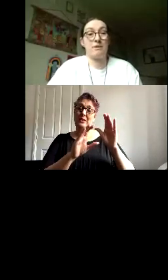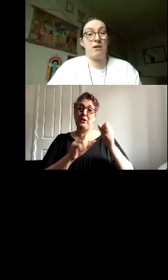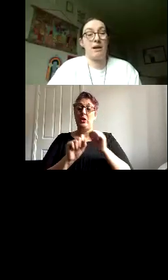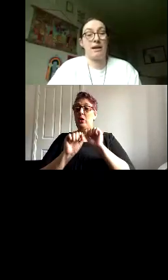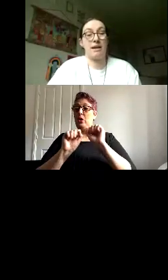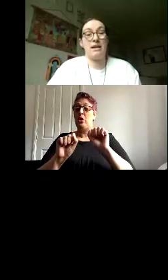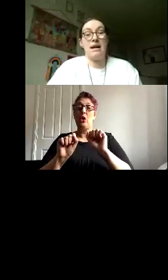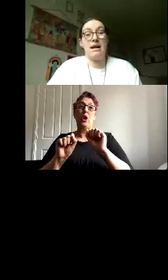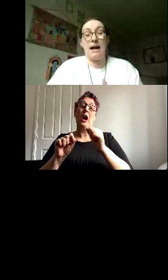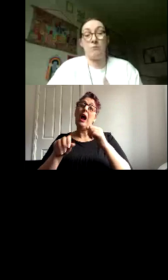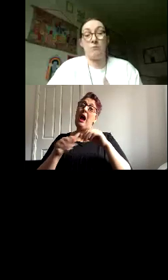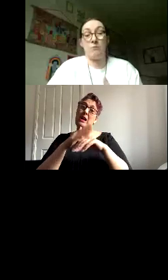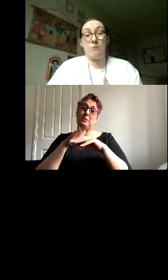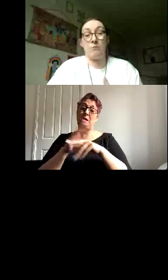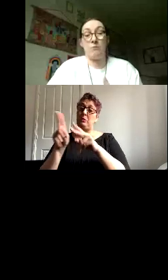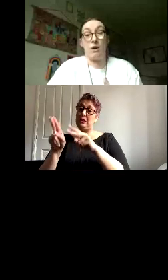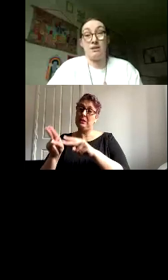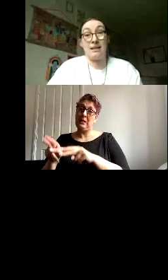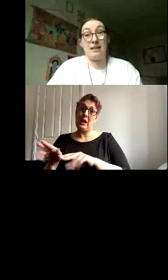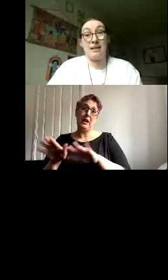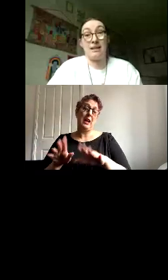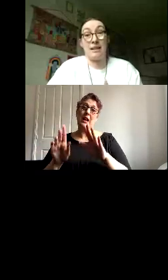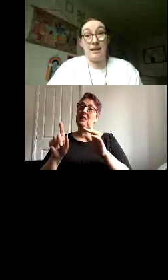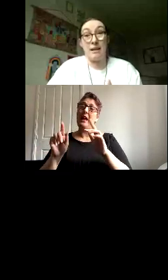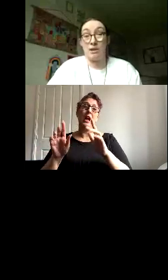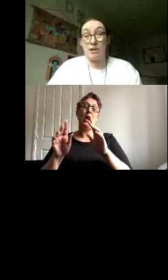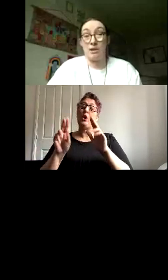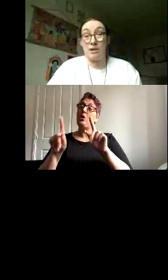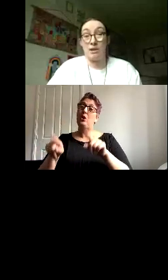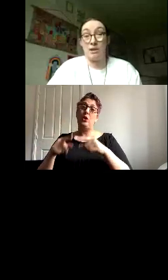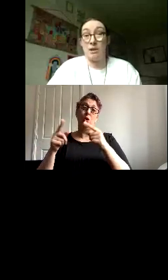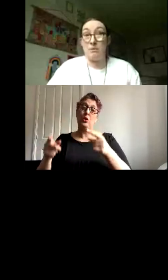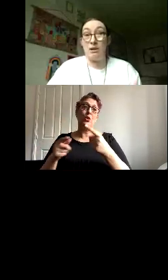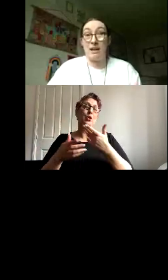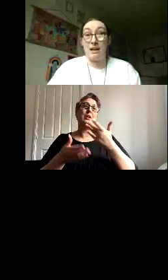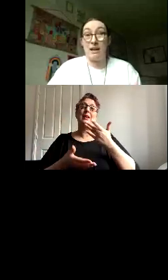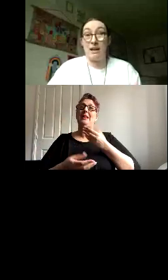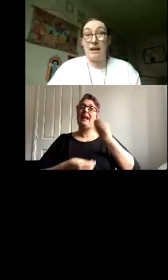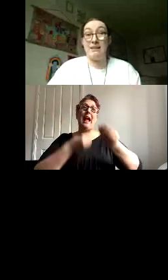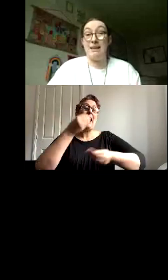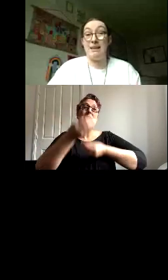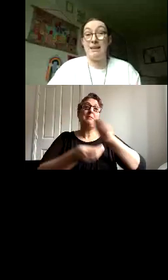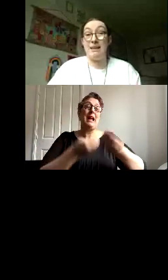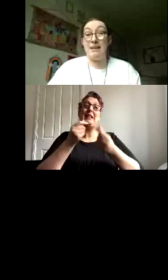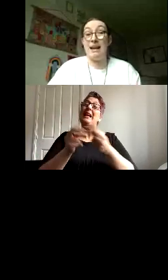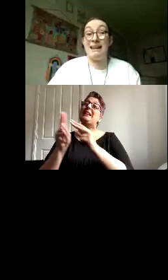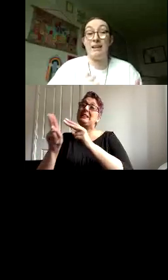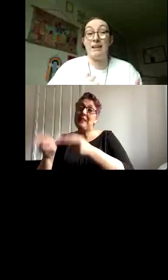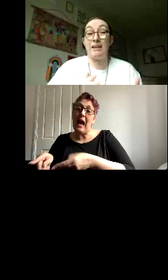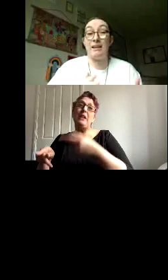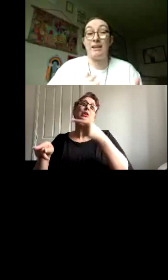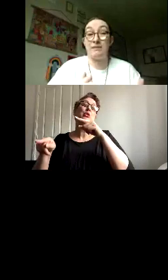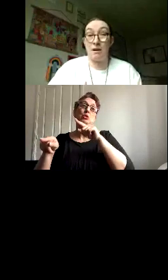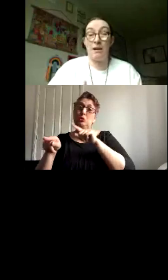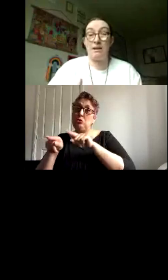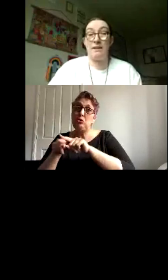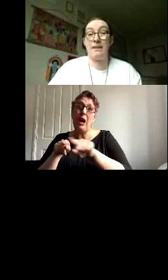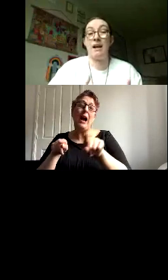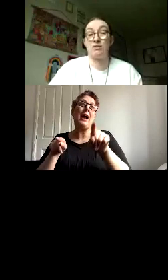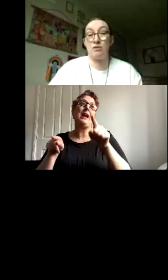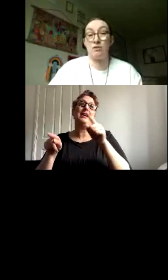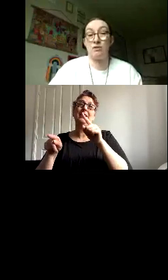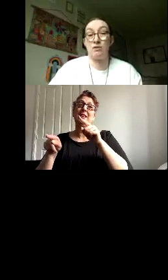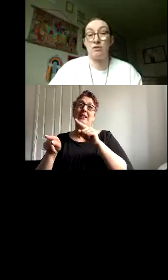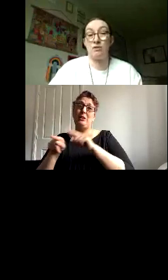husband dying, and were sadly unable to communicate that he had died and that they had tried unsuccessfully to resuscitate